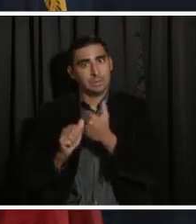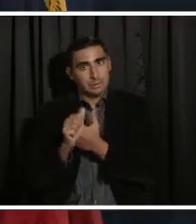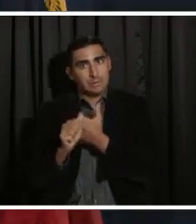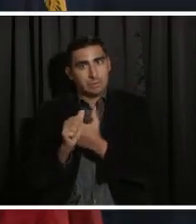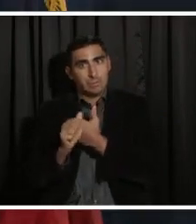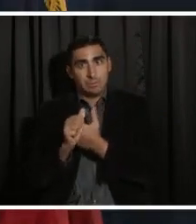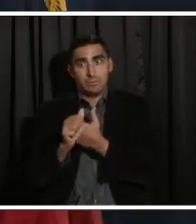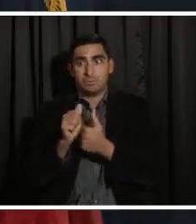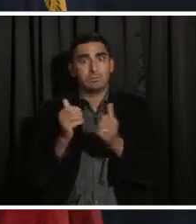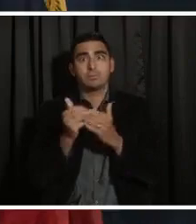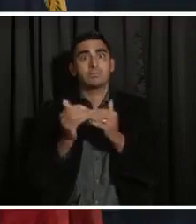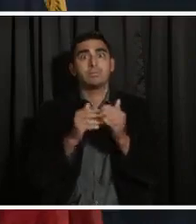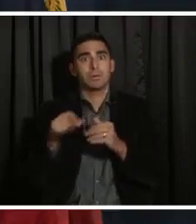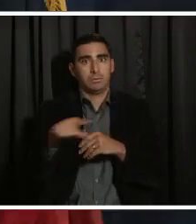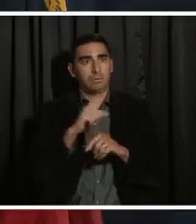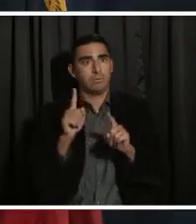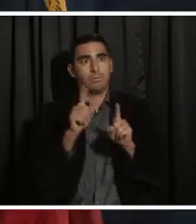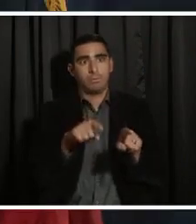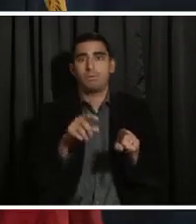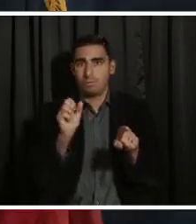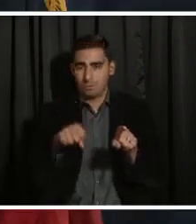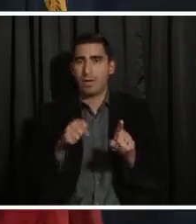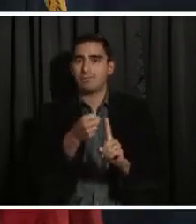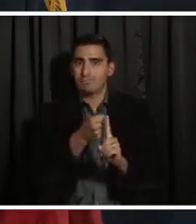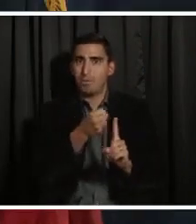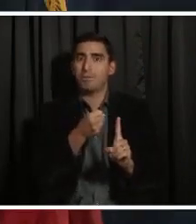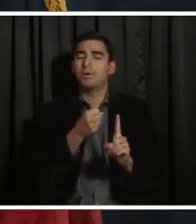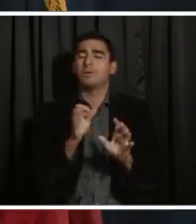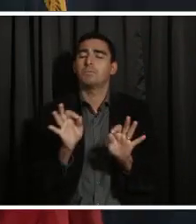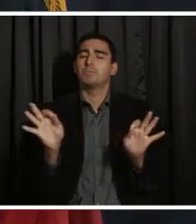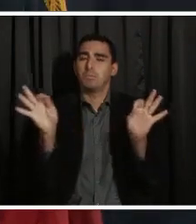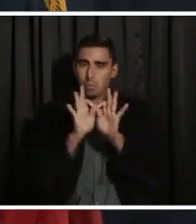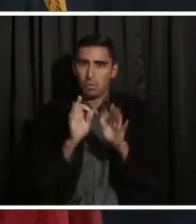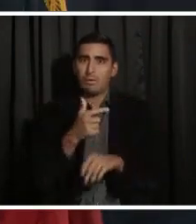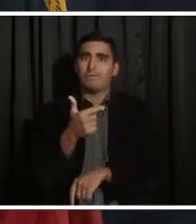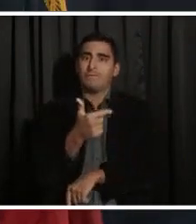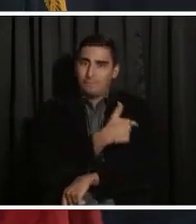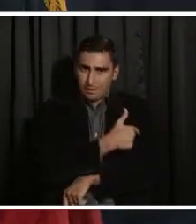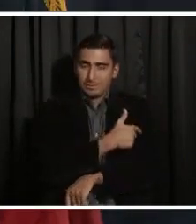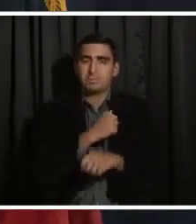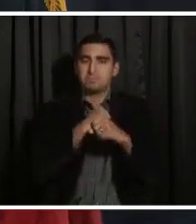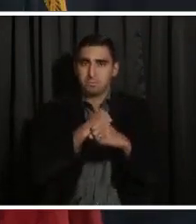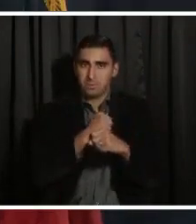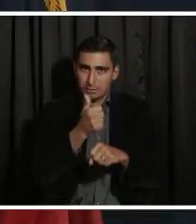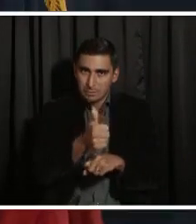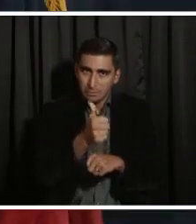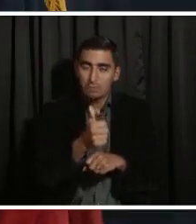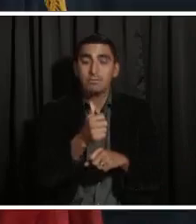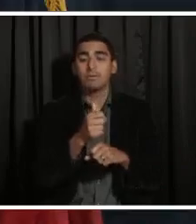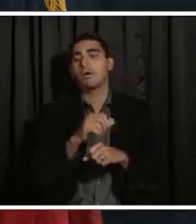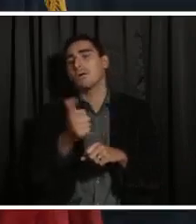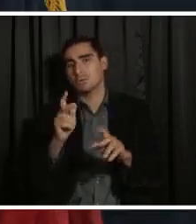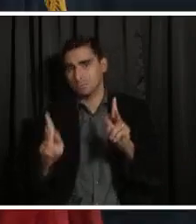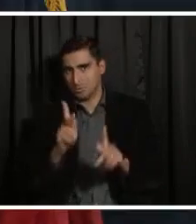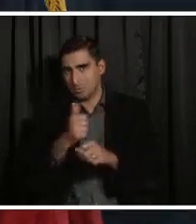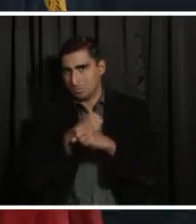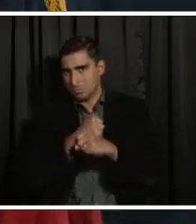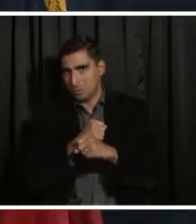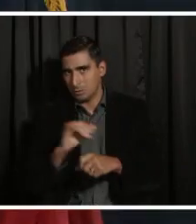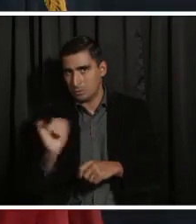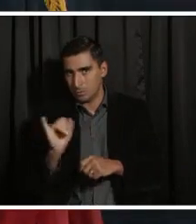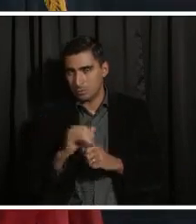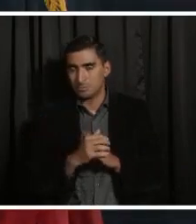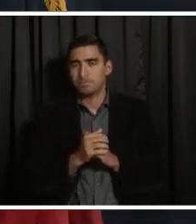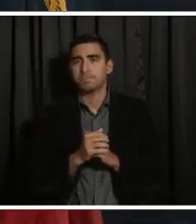everywhere you go. And it's really important that you get vaccinated to protect yourself and protect others. For many folks